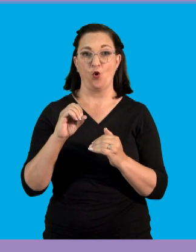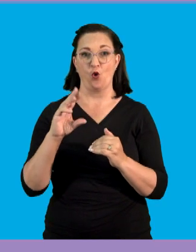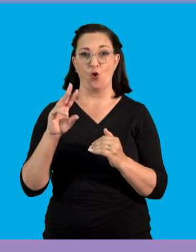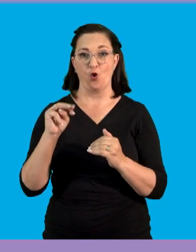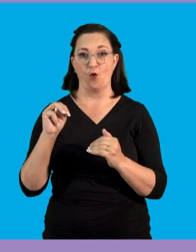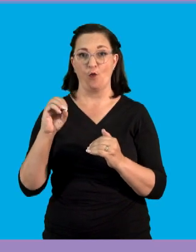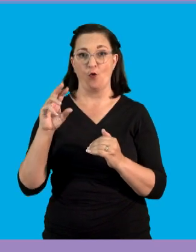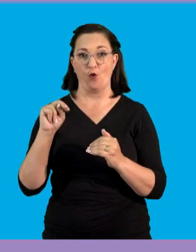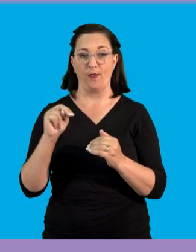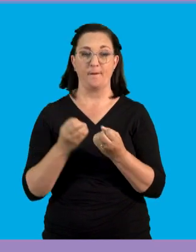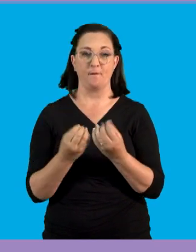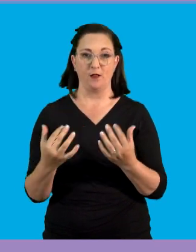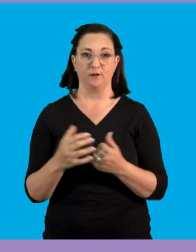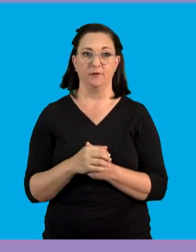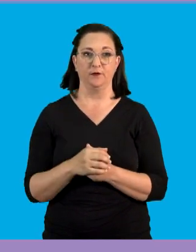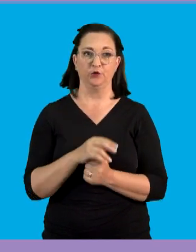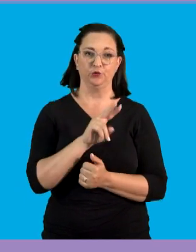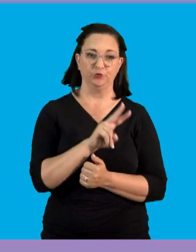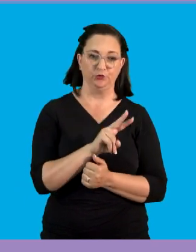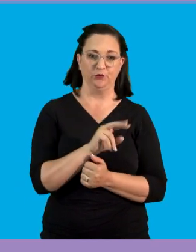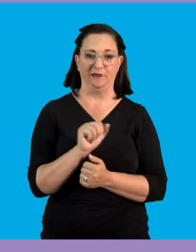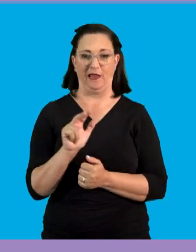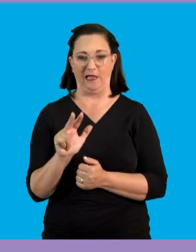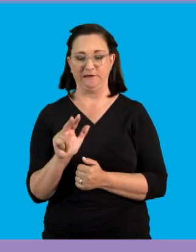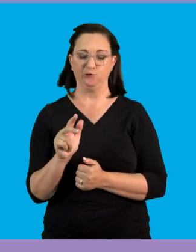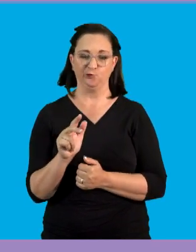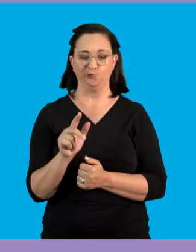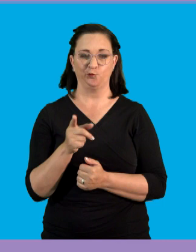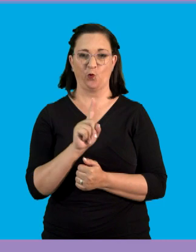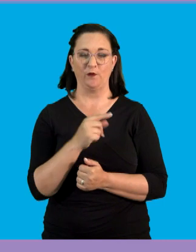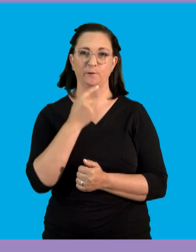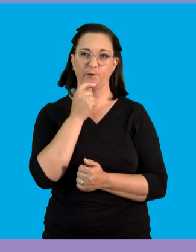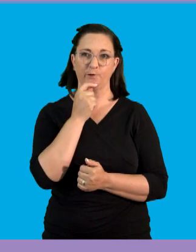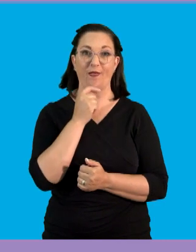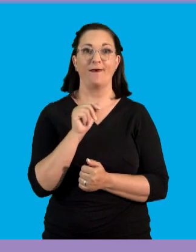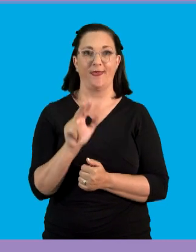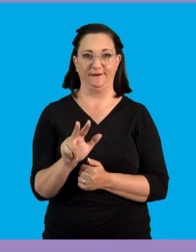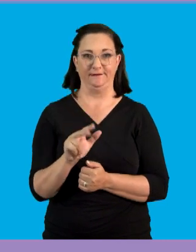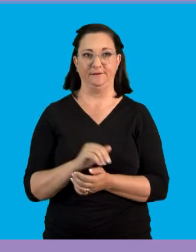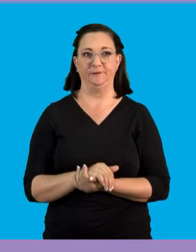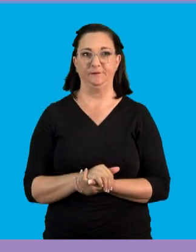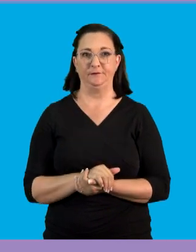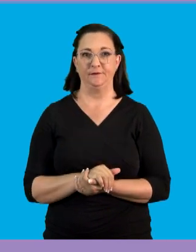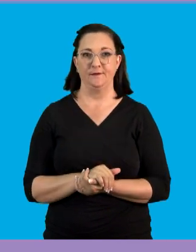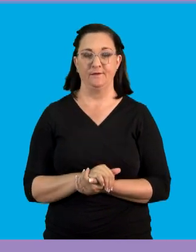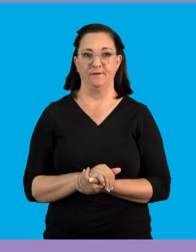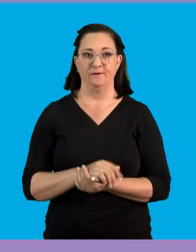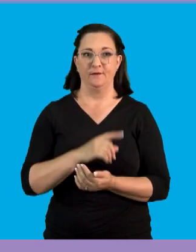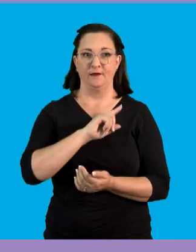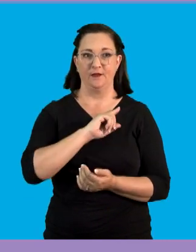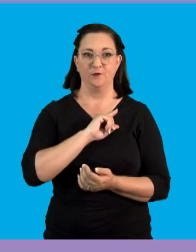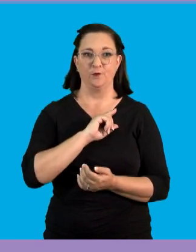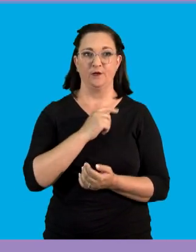multiple. And the lowest common multiple between 2 and 8 is 8. So this means